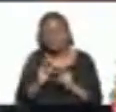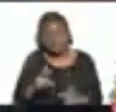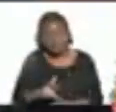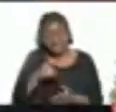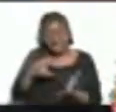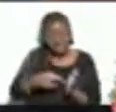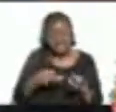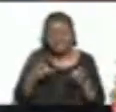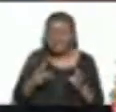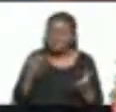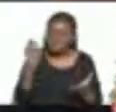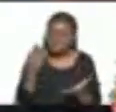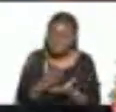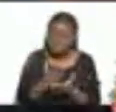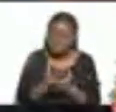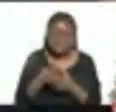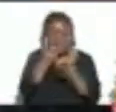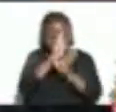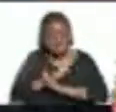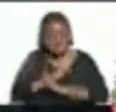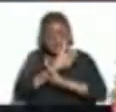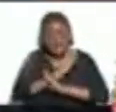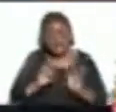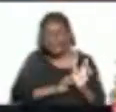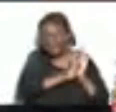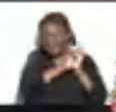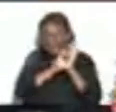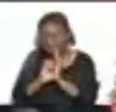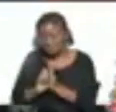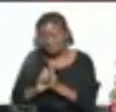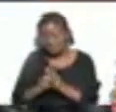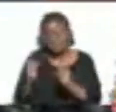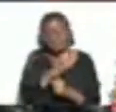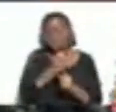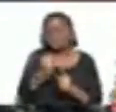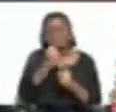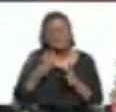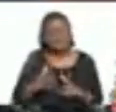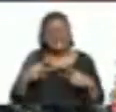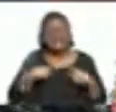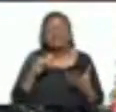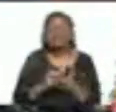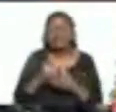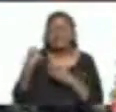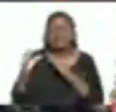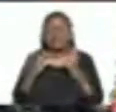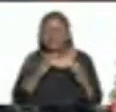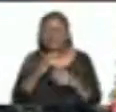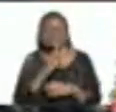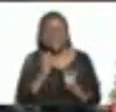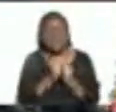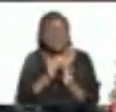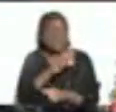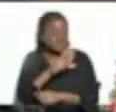the silence and expose the abusers. Have that conversation and speak with the